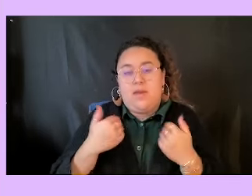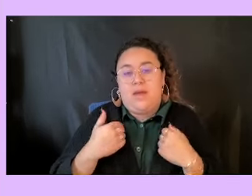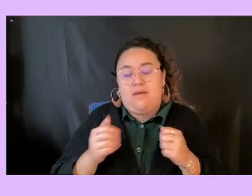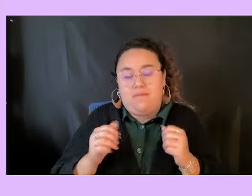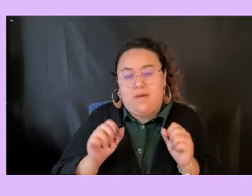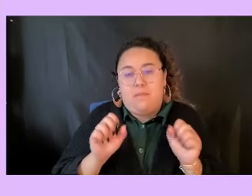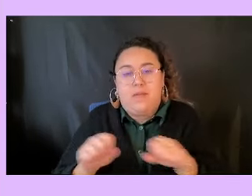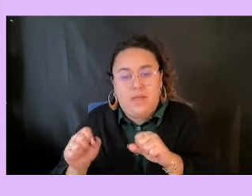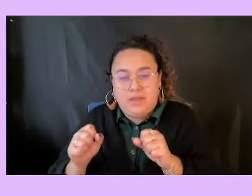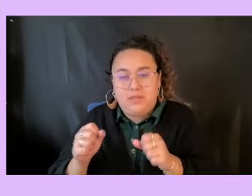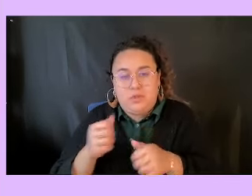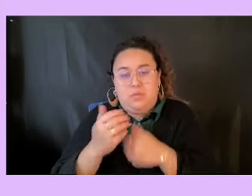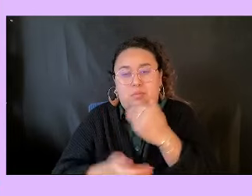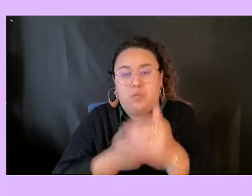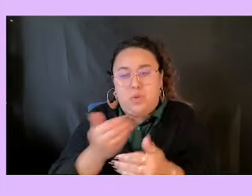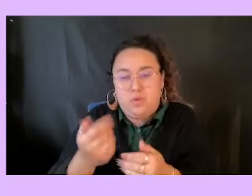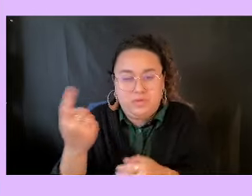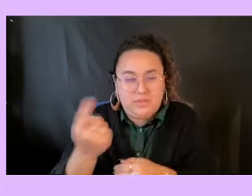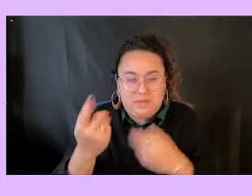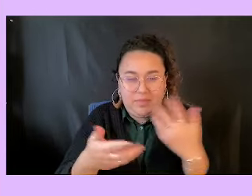needles.